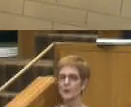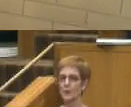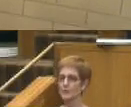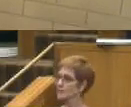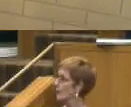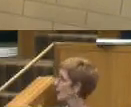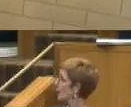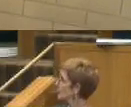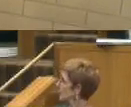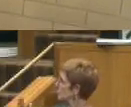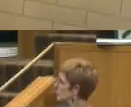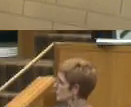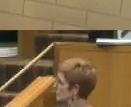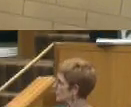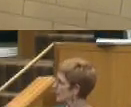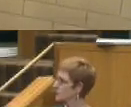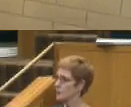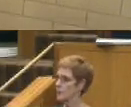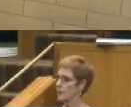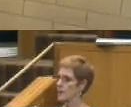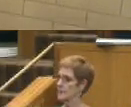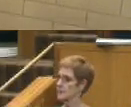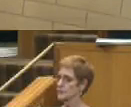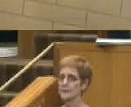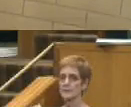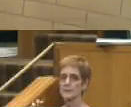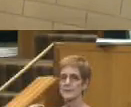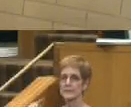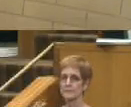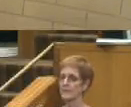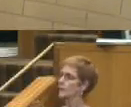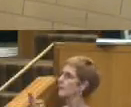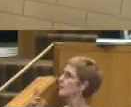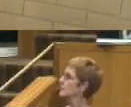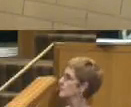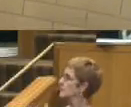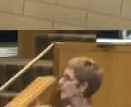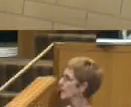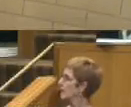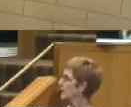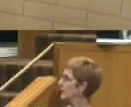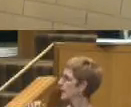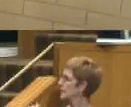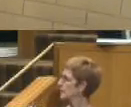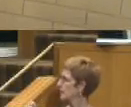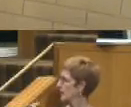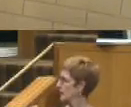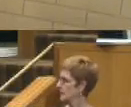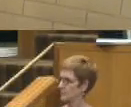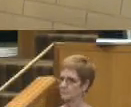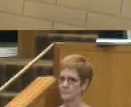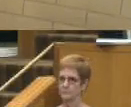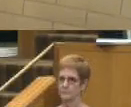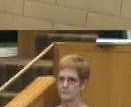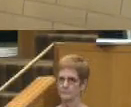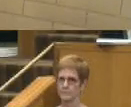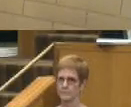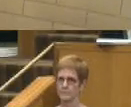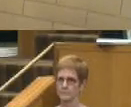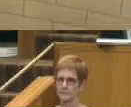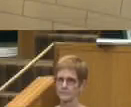Now I'd like to invite from our Mayor's Youth Employment Program, a student, Christine Willie from Mallard Creek High School, to